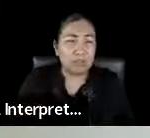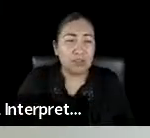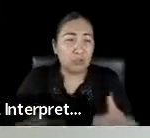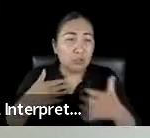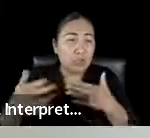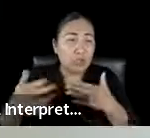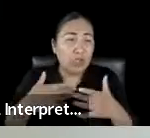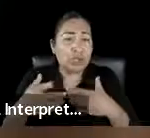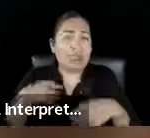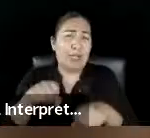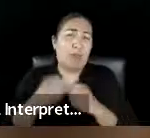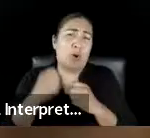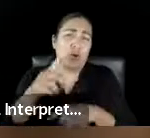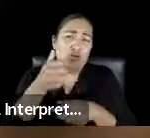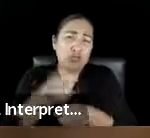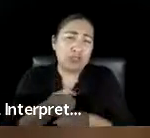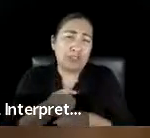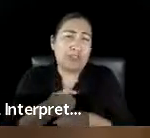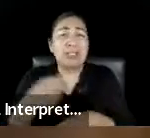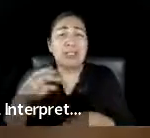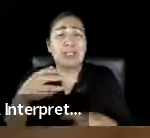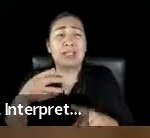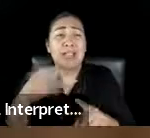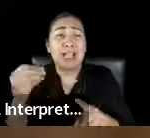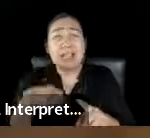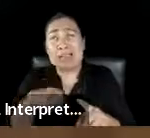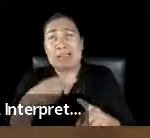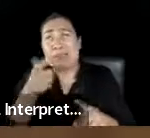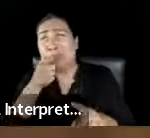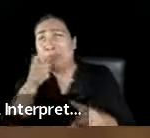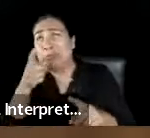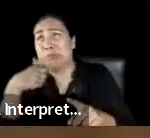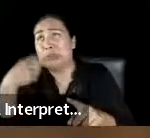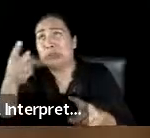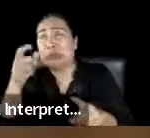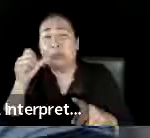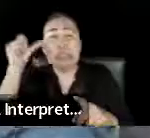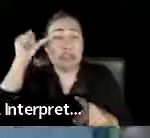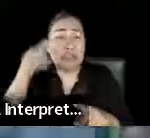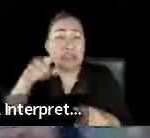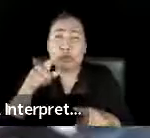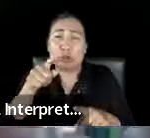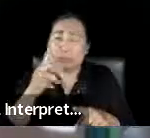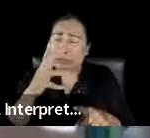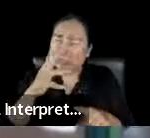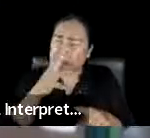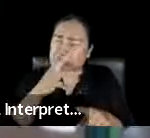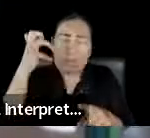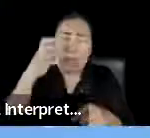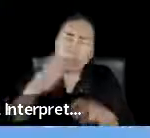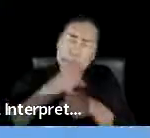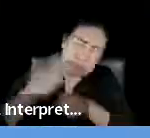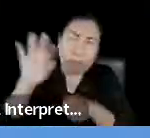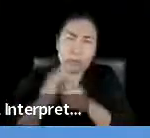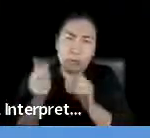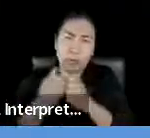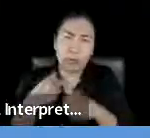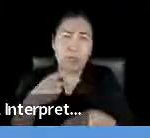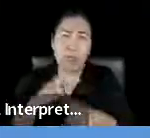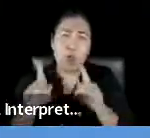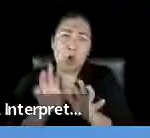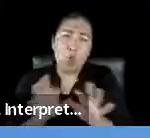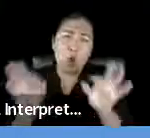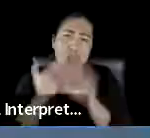Regardless, I broke your trust and told an adult. You were furious with me, but it was worth it to